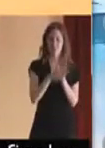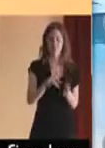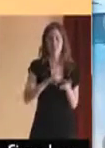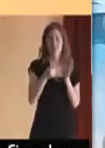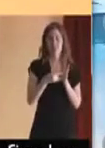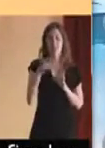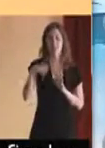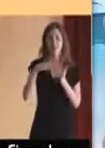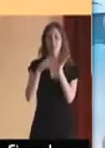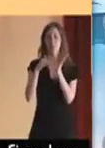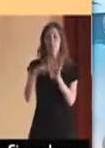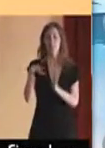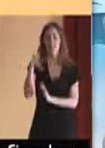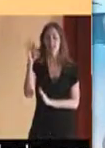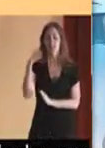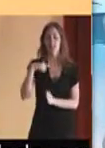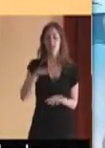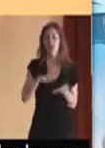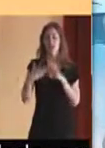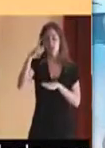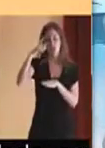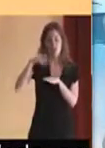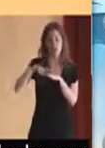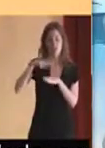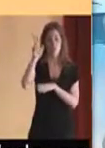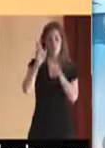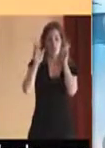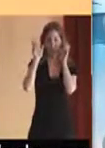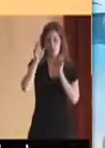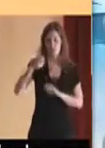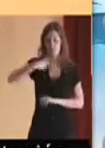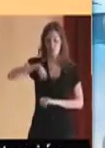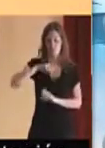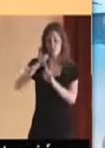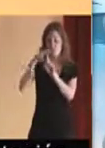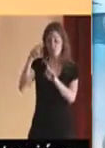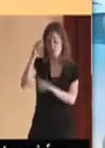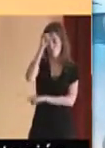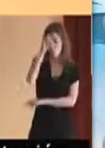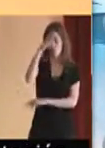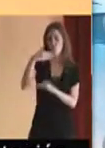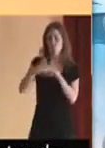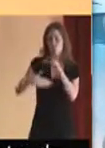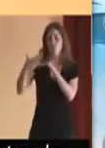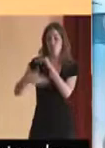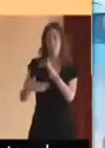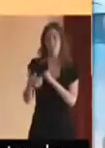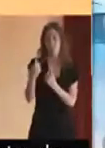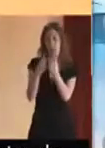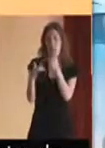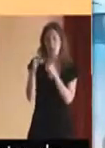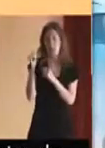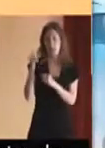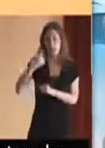system. In Valencia, they have decided to use the psychoacoustic implants,